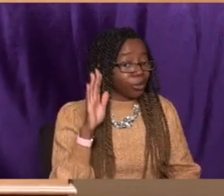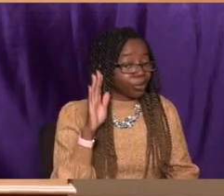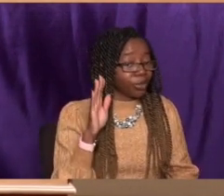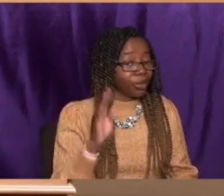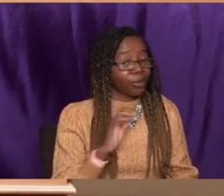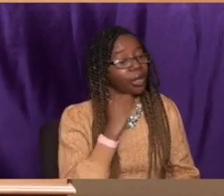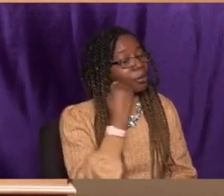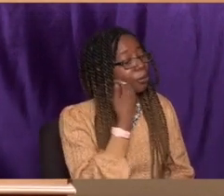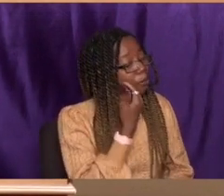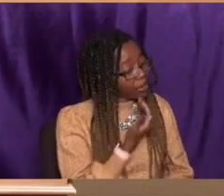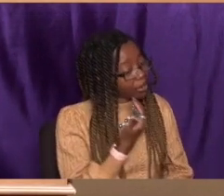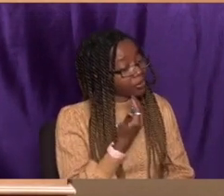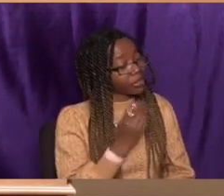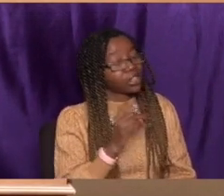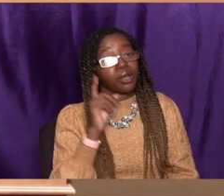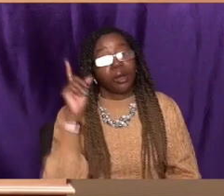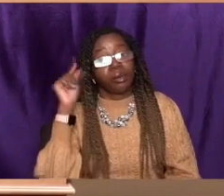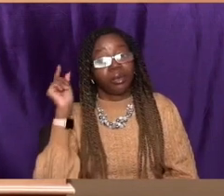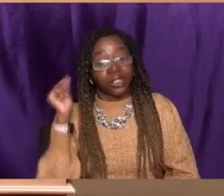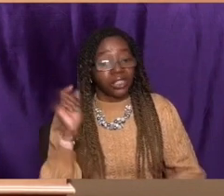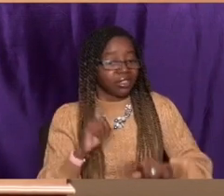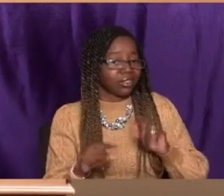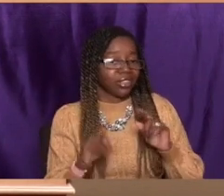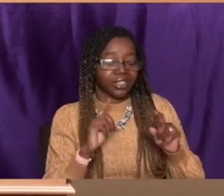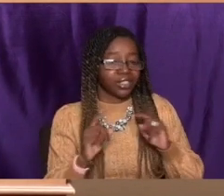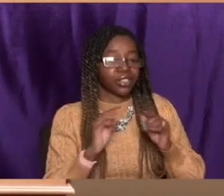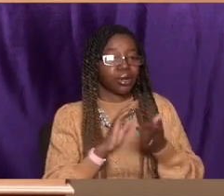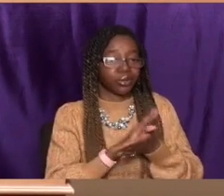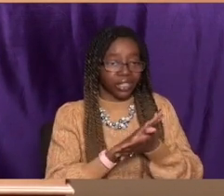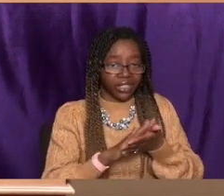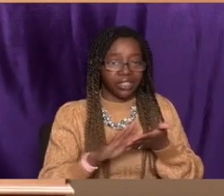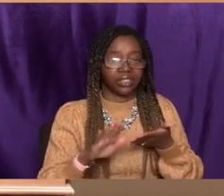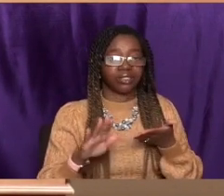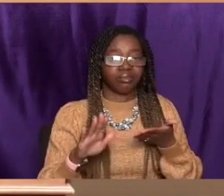embarrassed Moses was that he couldn't talk eloquently.